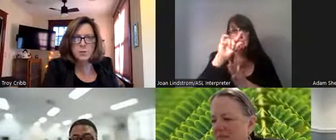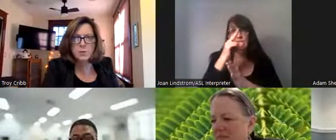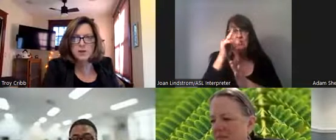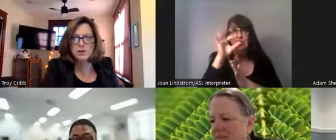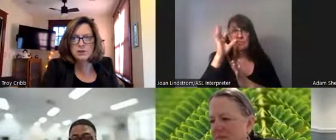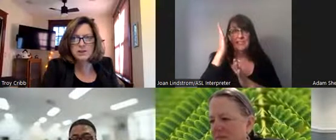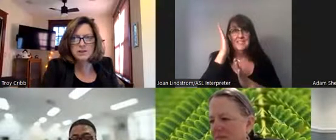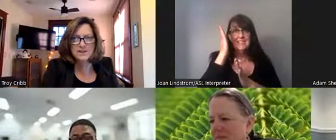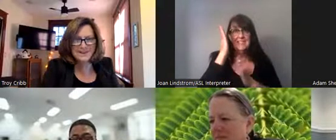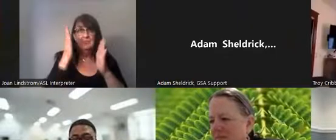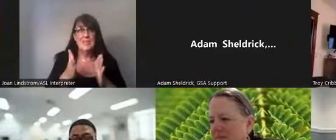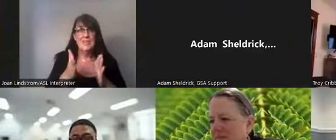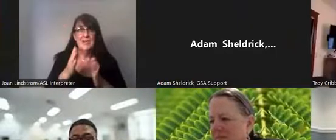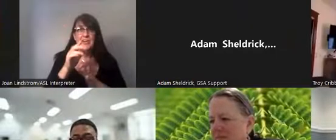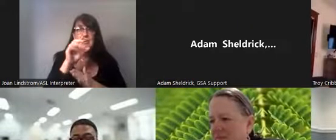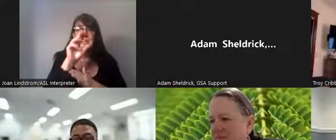Nick West.